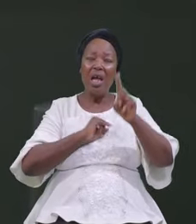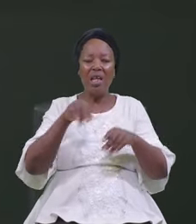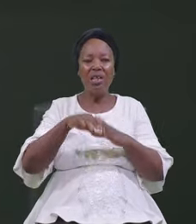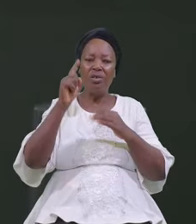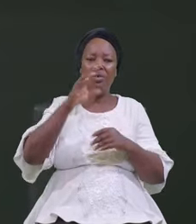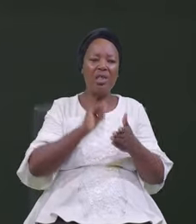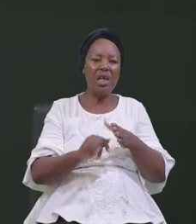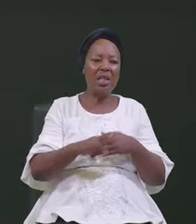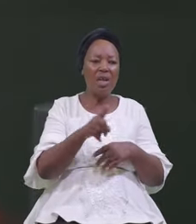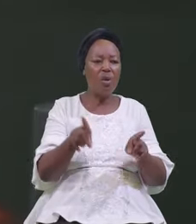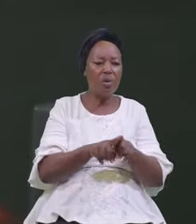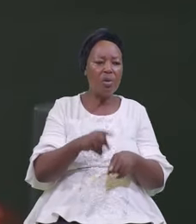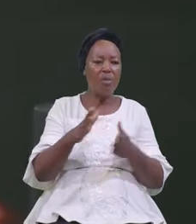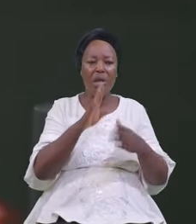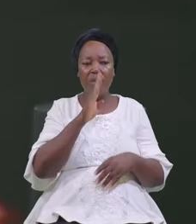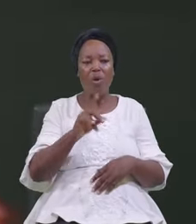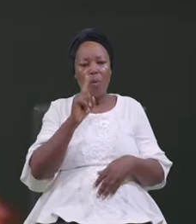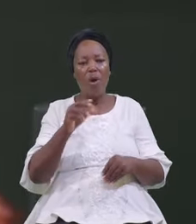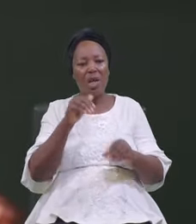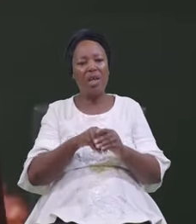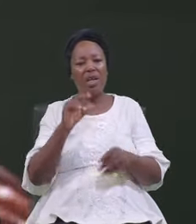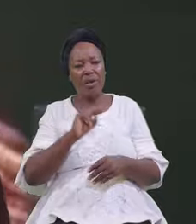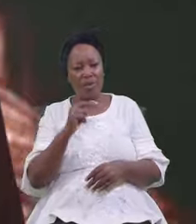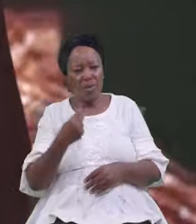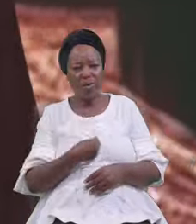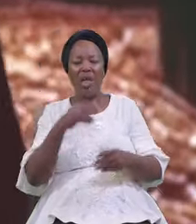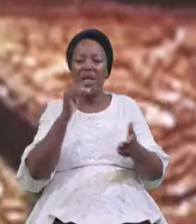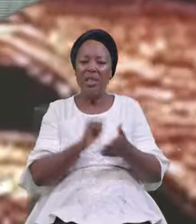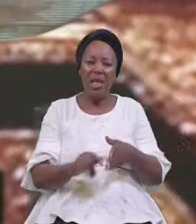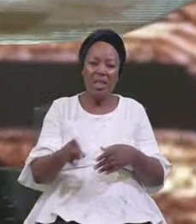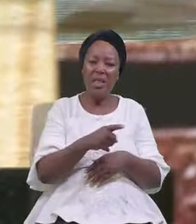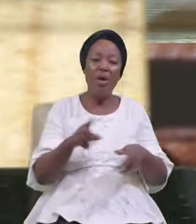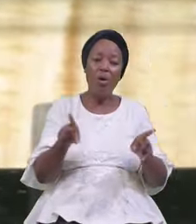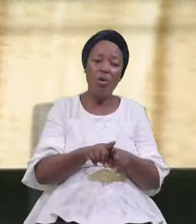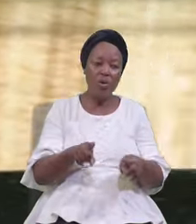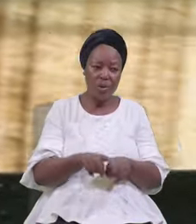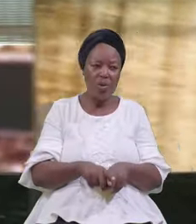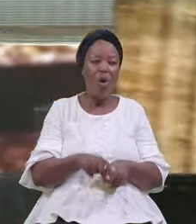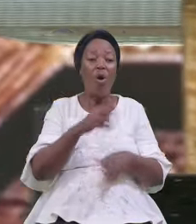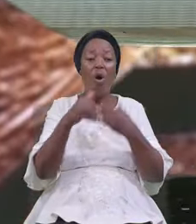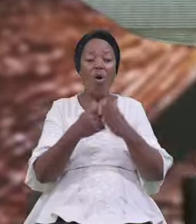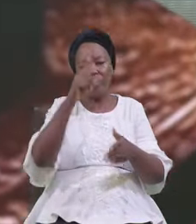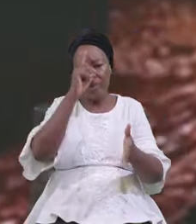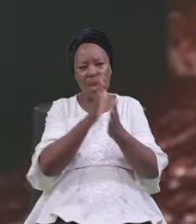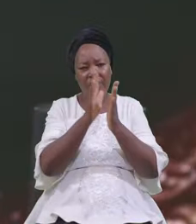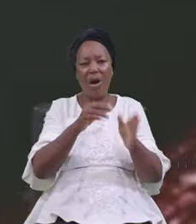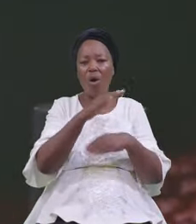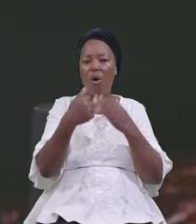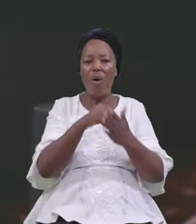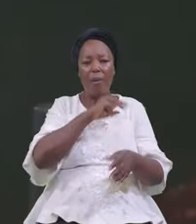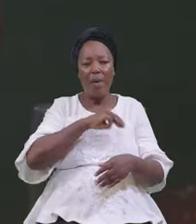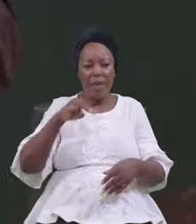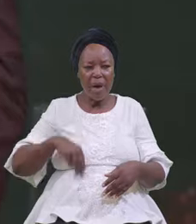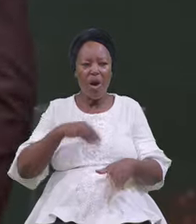be one in us, that they also, all the believers, all the members, all